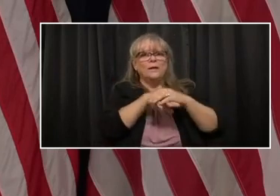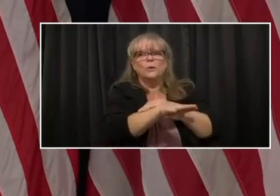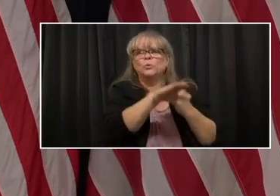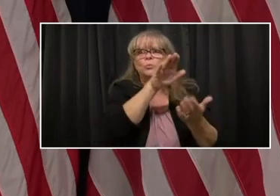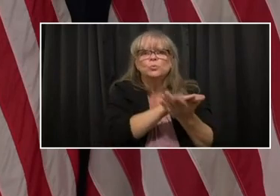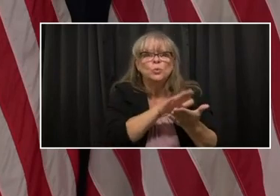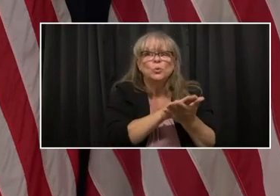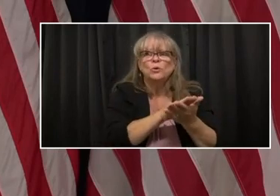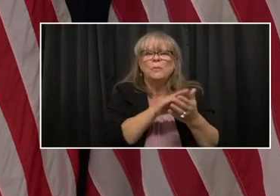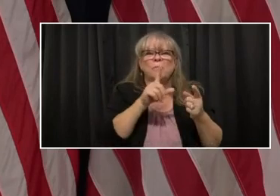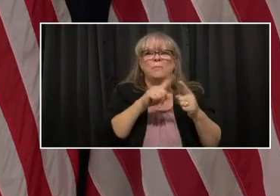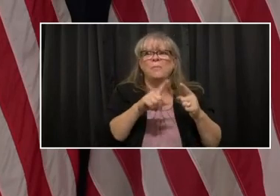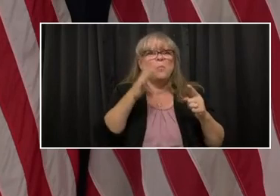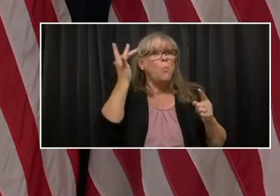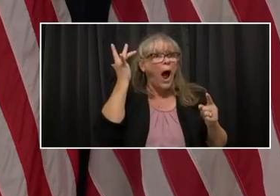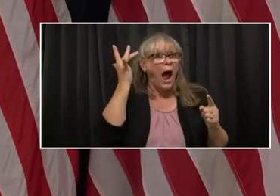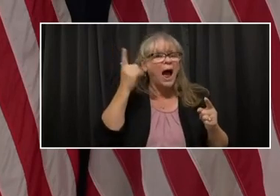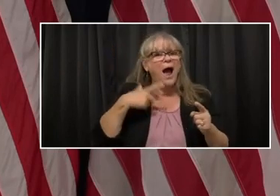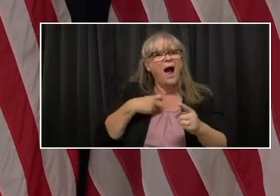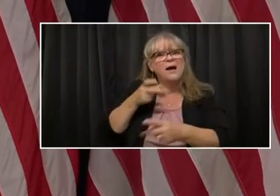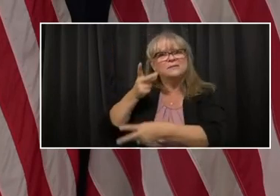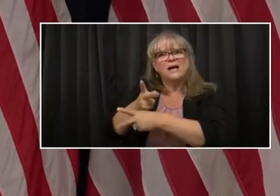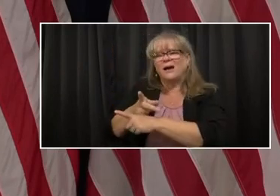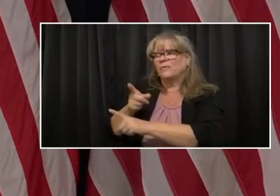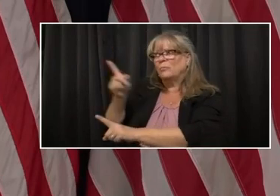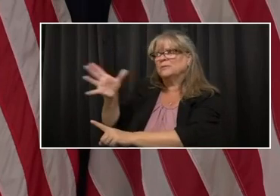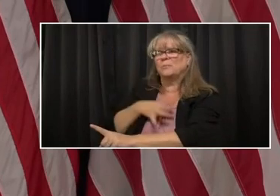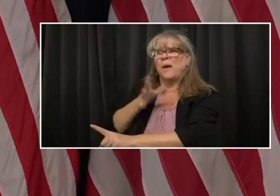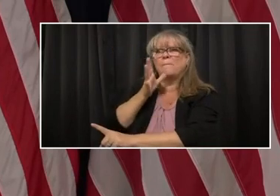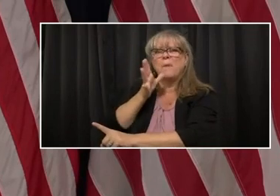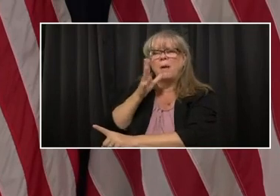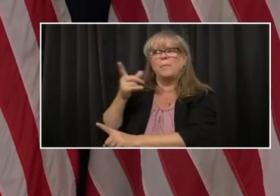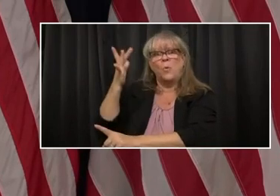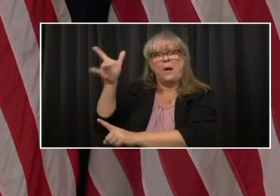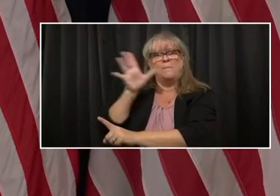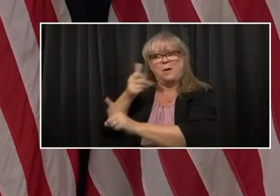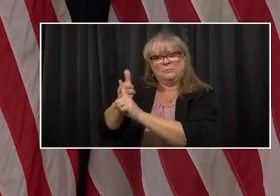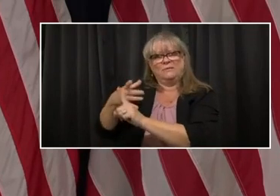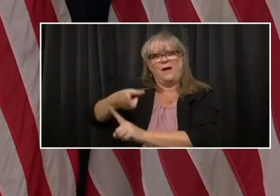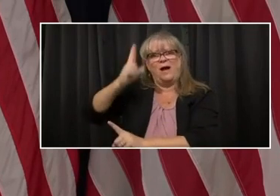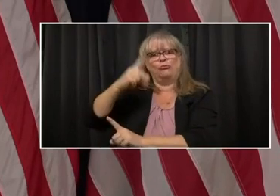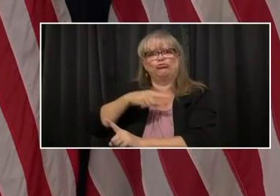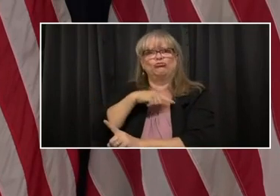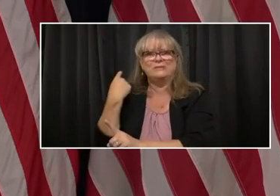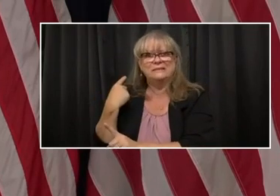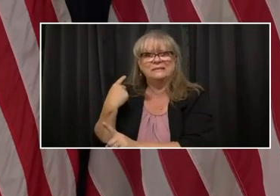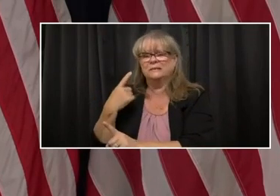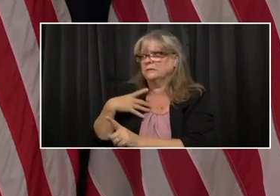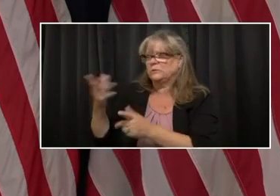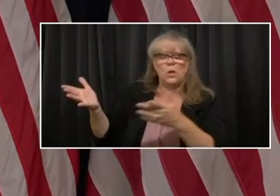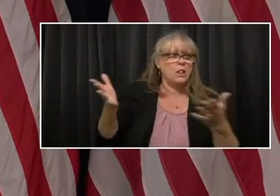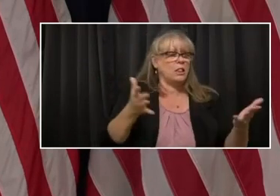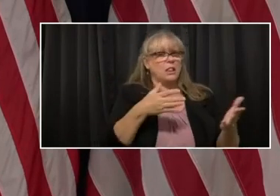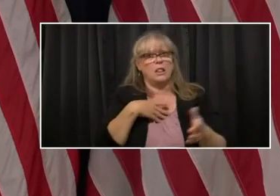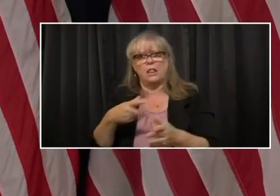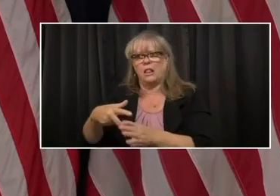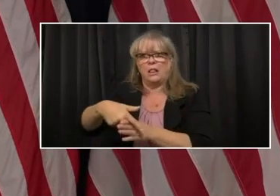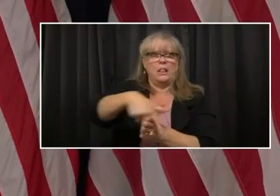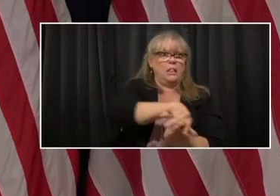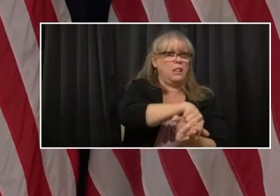kids every day in an indoor environment. And how do you do in every district, across our entire